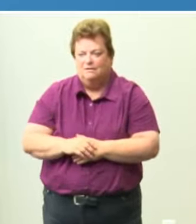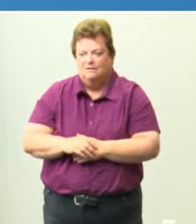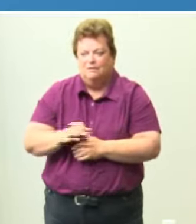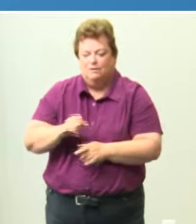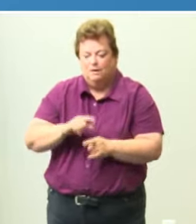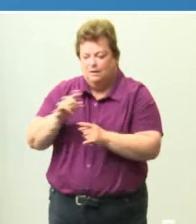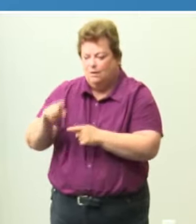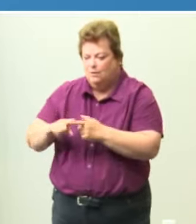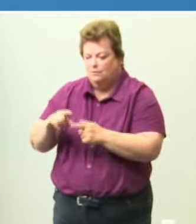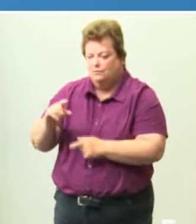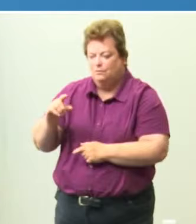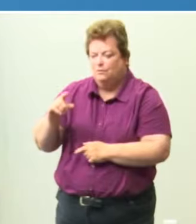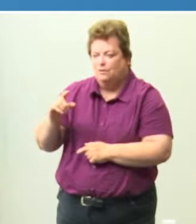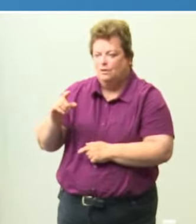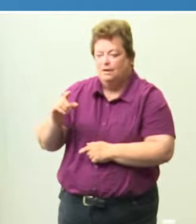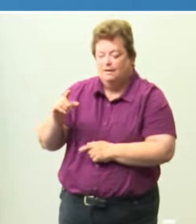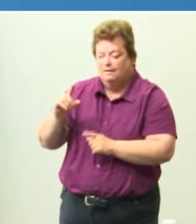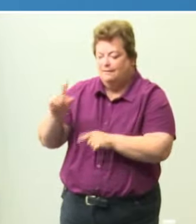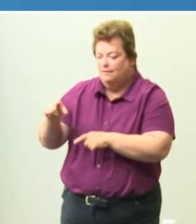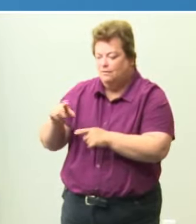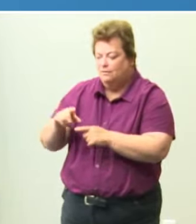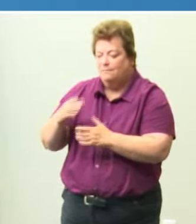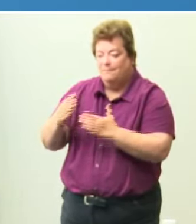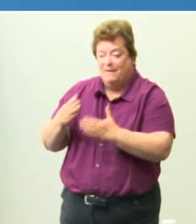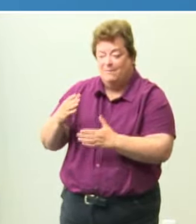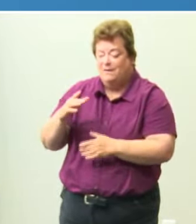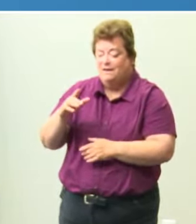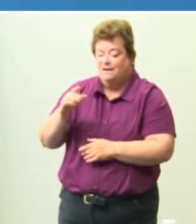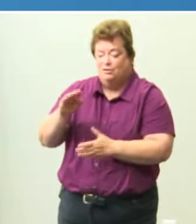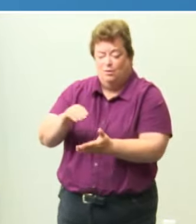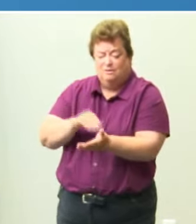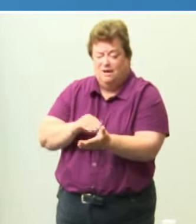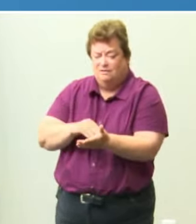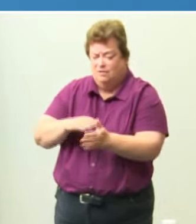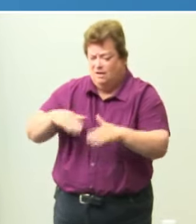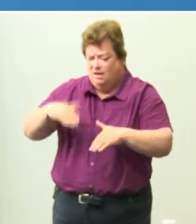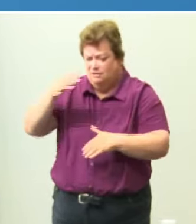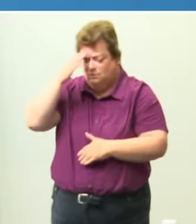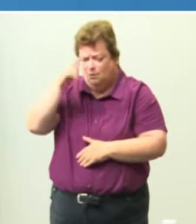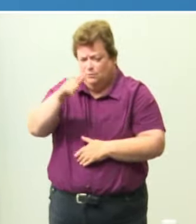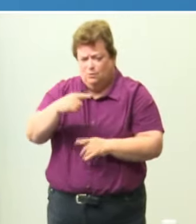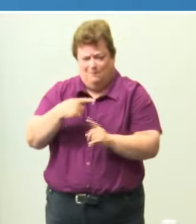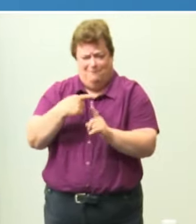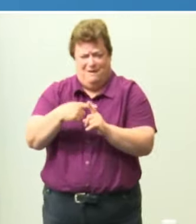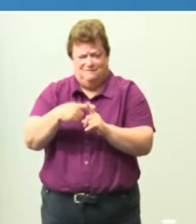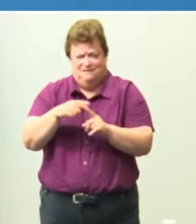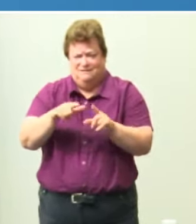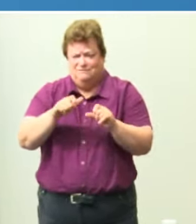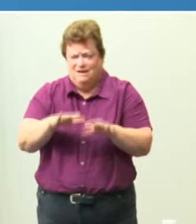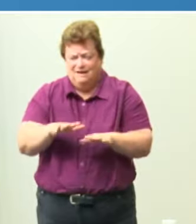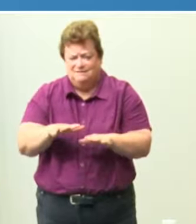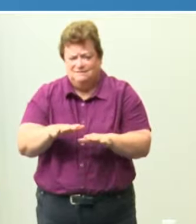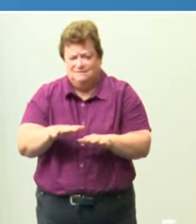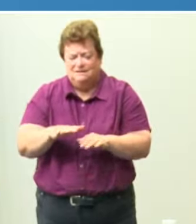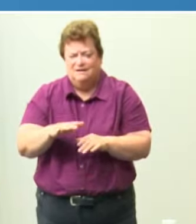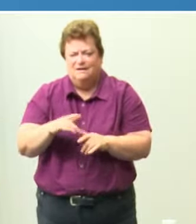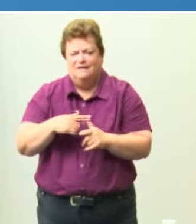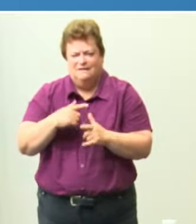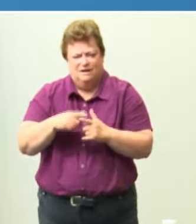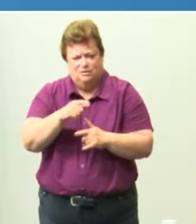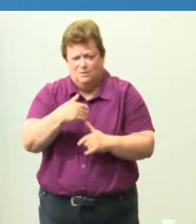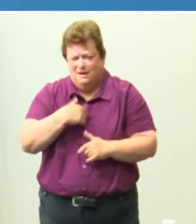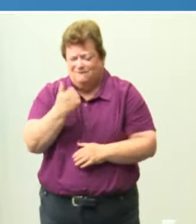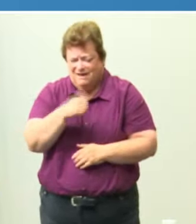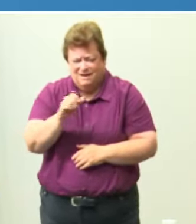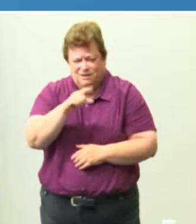or go to a pharmacy. Your physician may not know you've tested positive. If you fall into that category or you have any question, contact